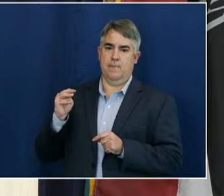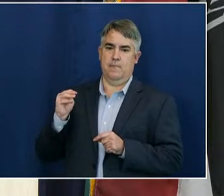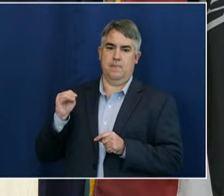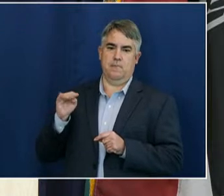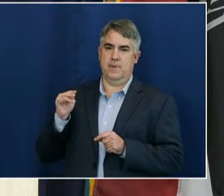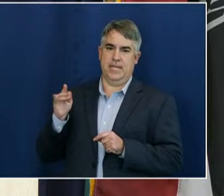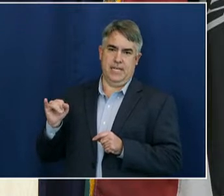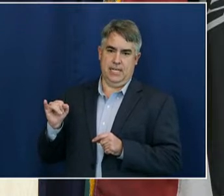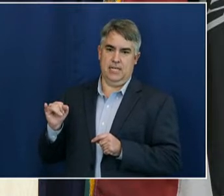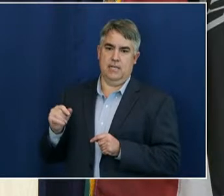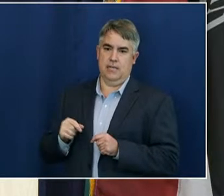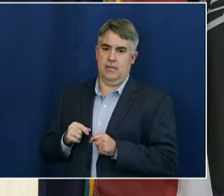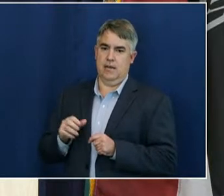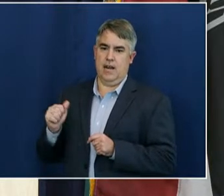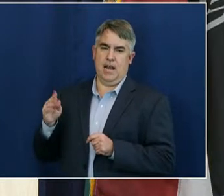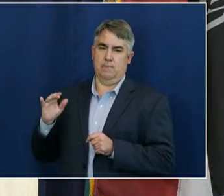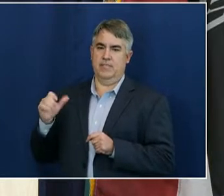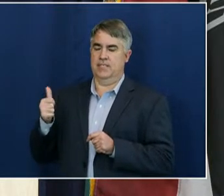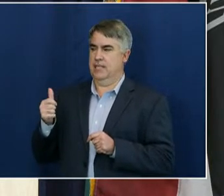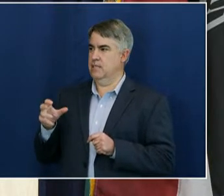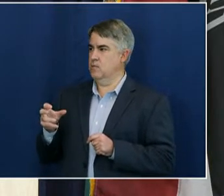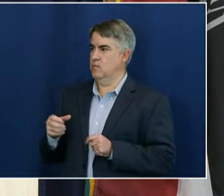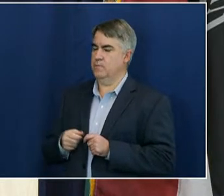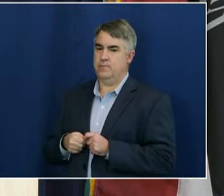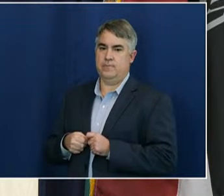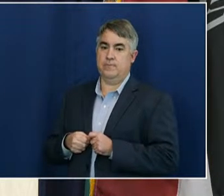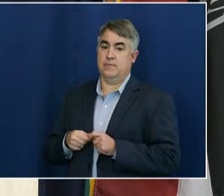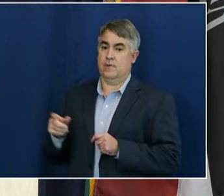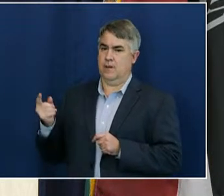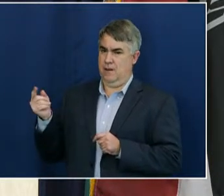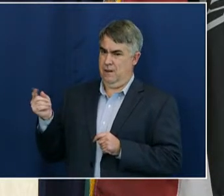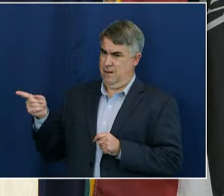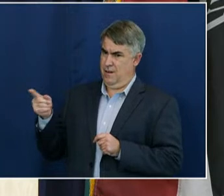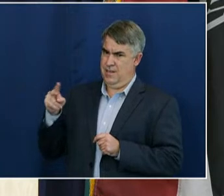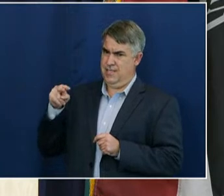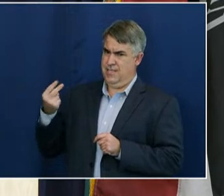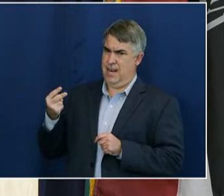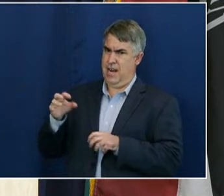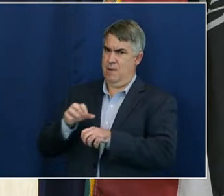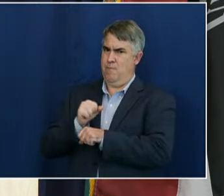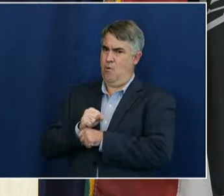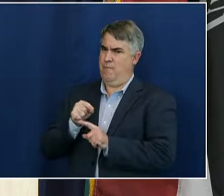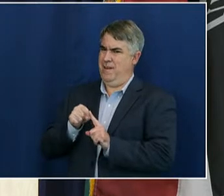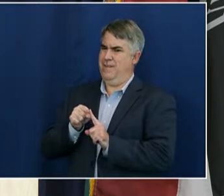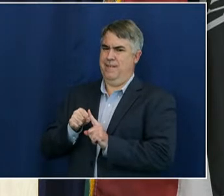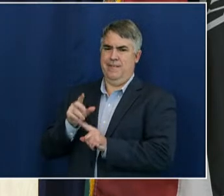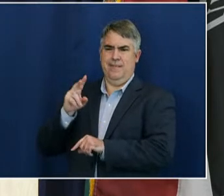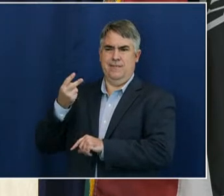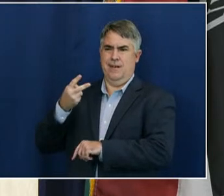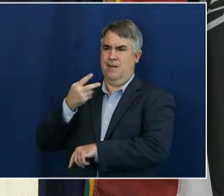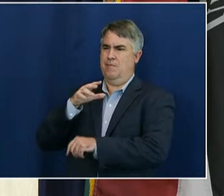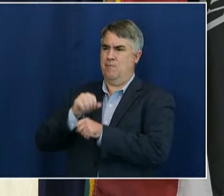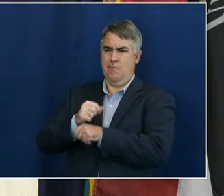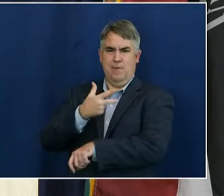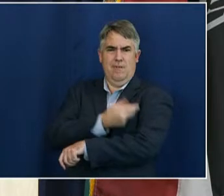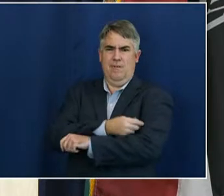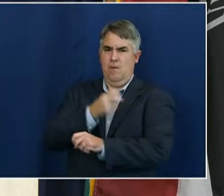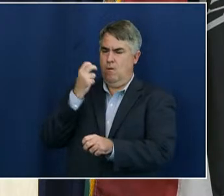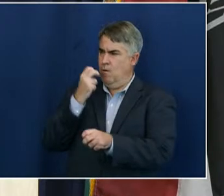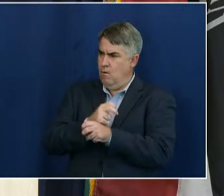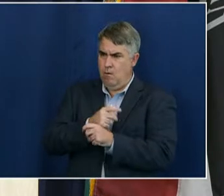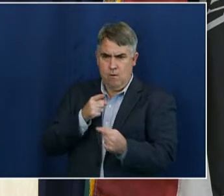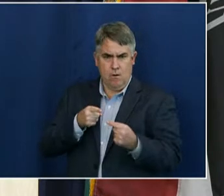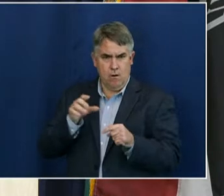News. A lot of people have been having issues getting their second shot scheduled. Can people go to any clinic or vaccination site to get